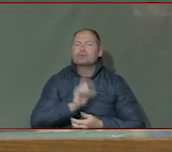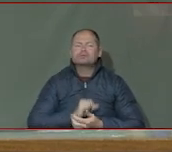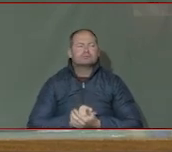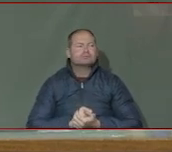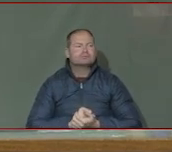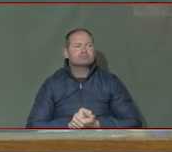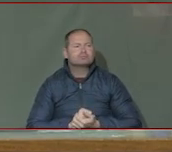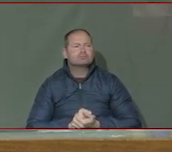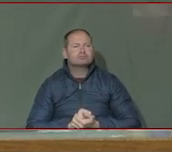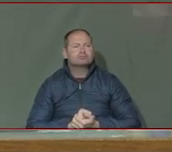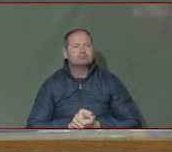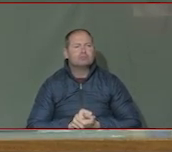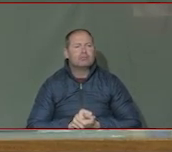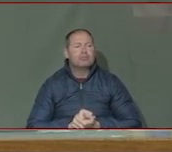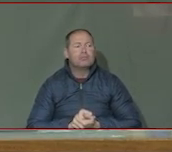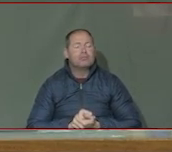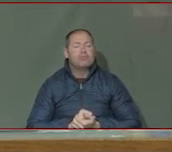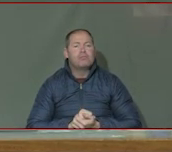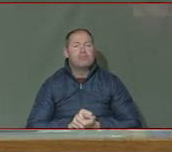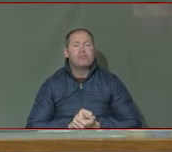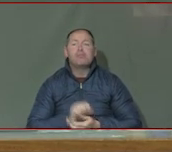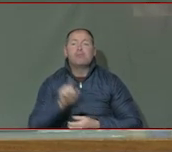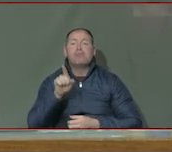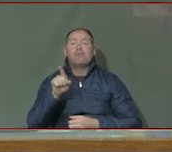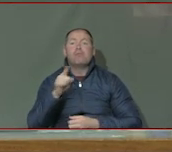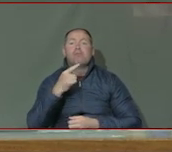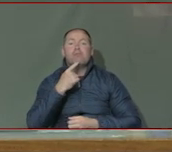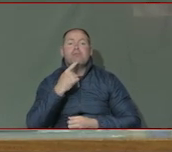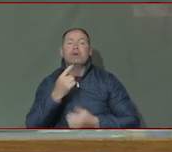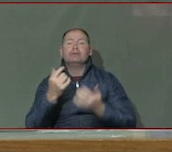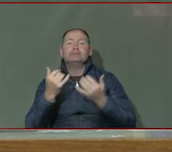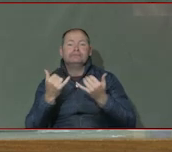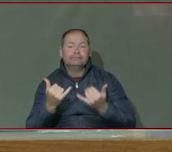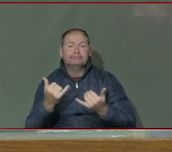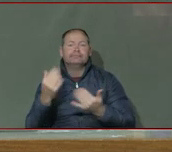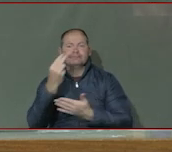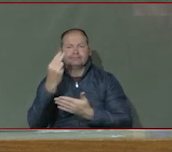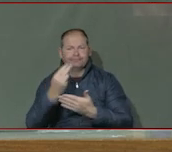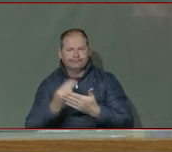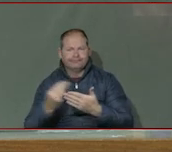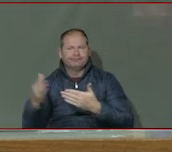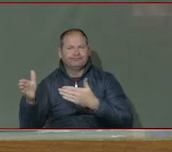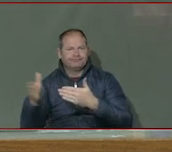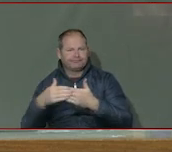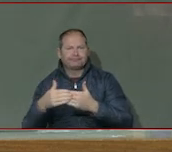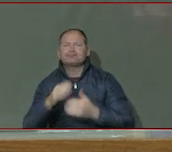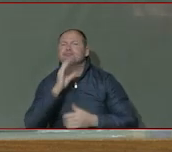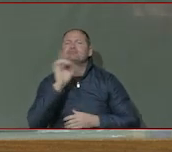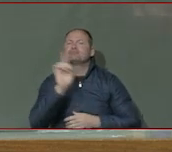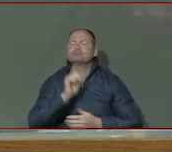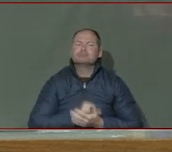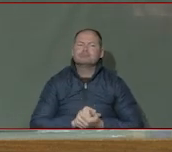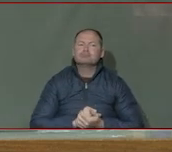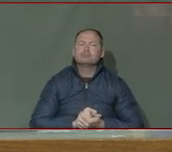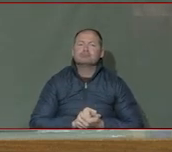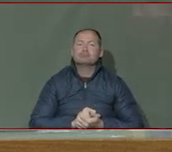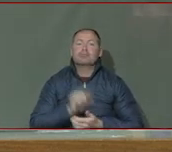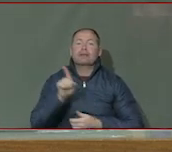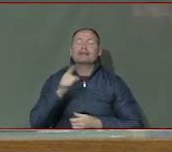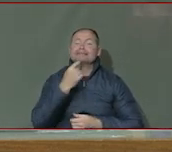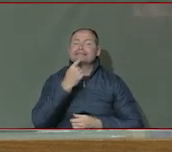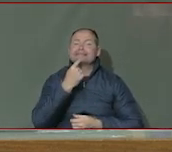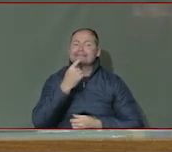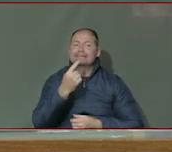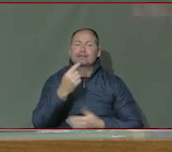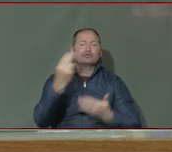else. They will always say at the end, now draw a conclusion. They simply mean write down a sentence. You're not going to